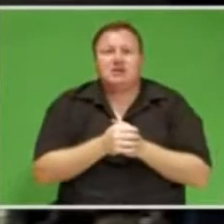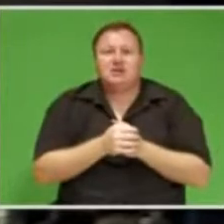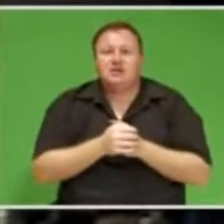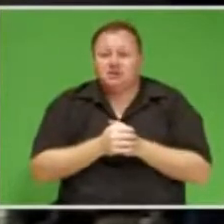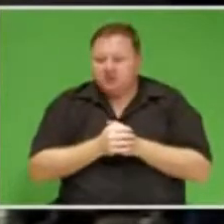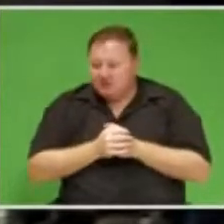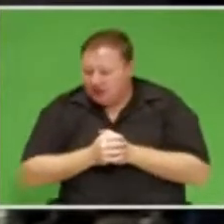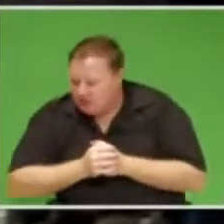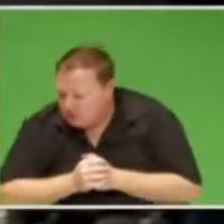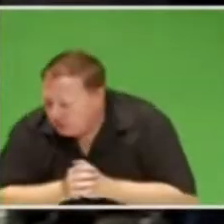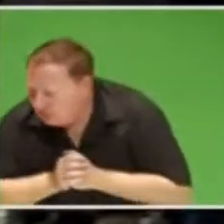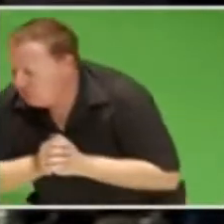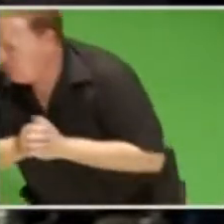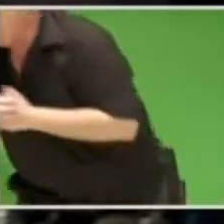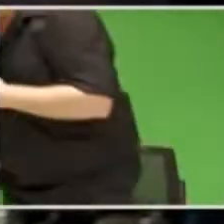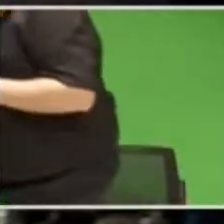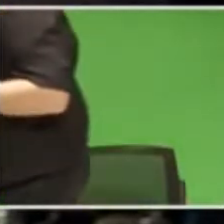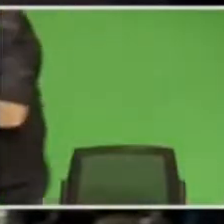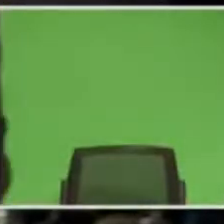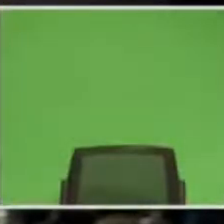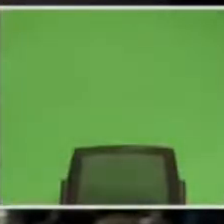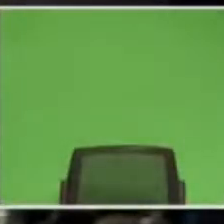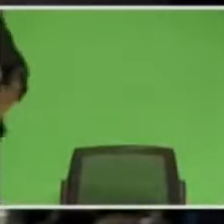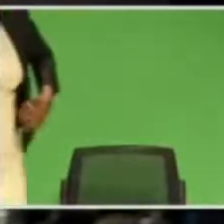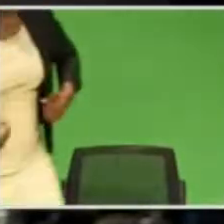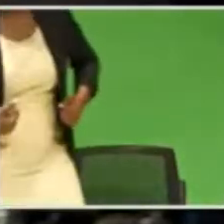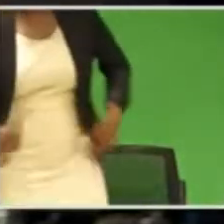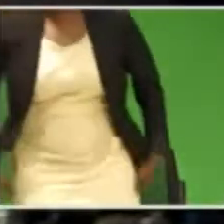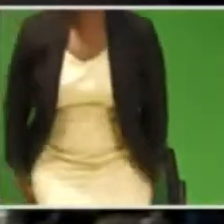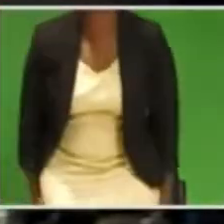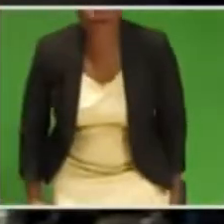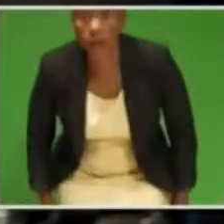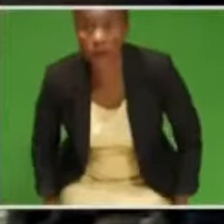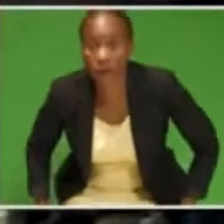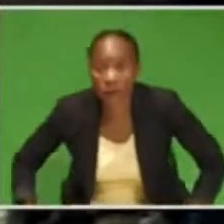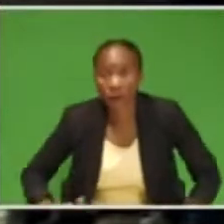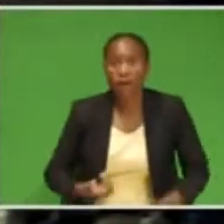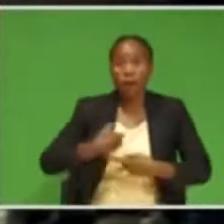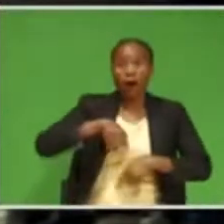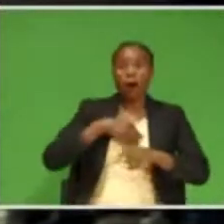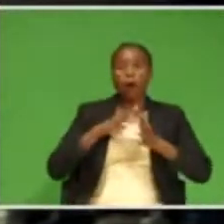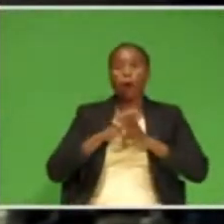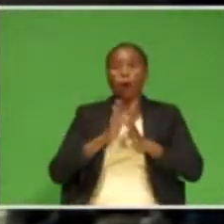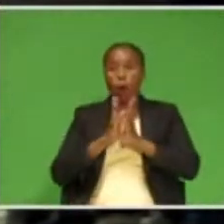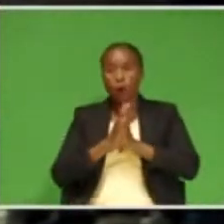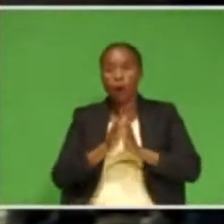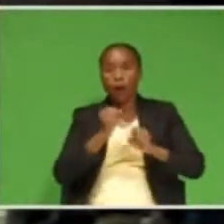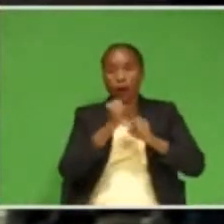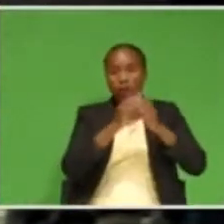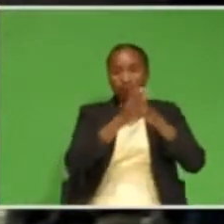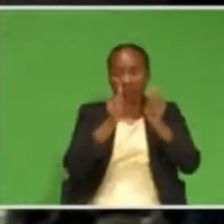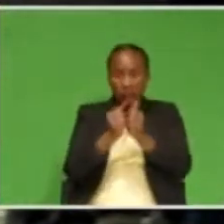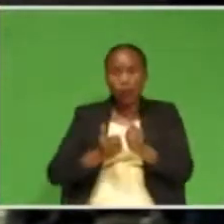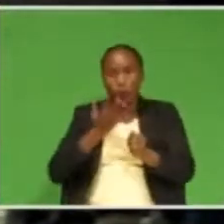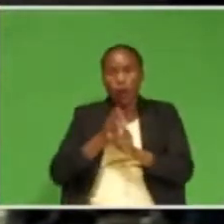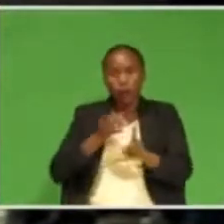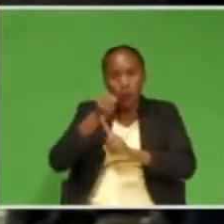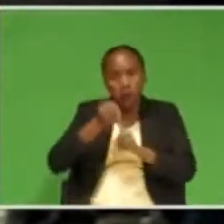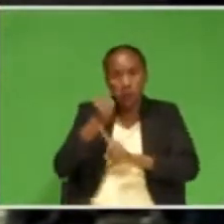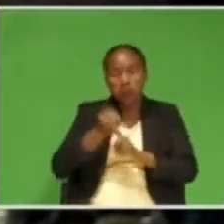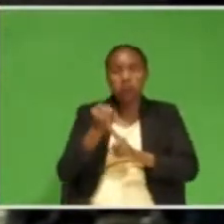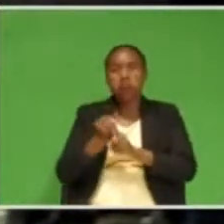prosperity, we are duty-bound to pursue interventions that will bring